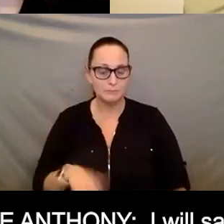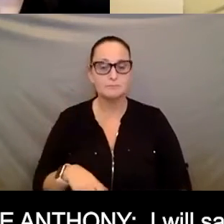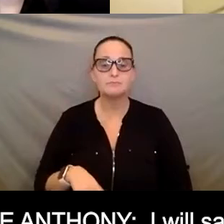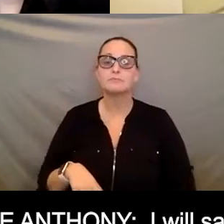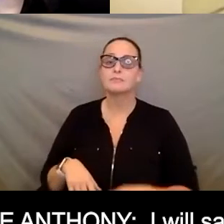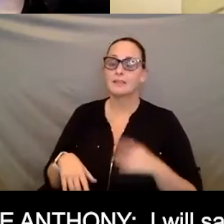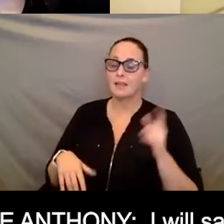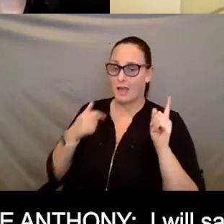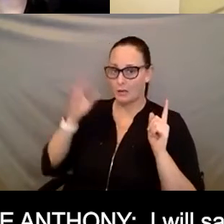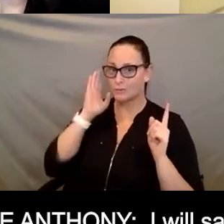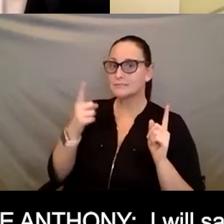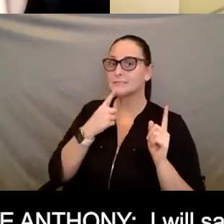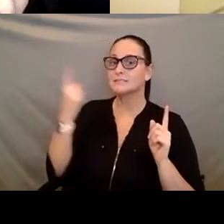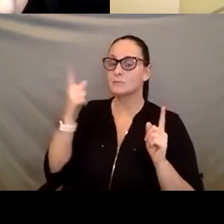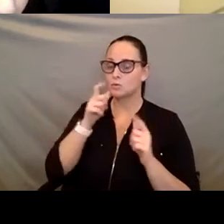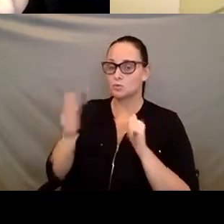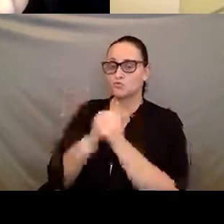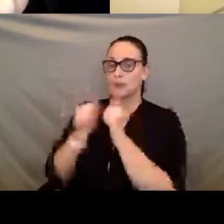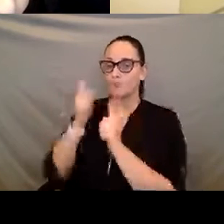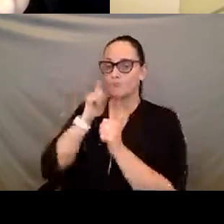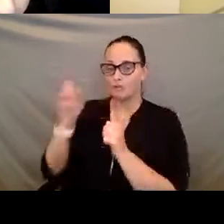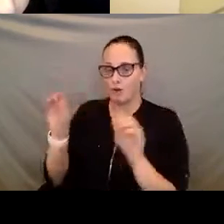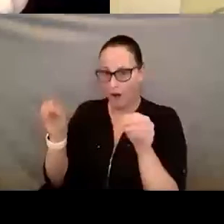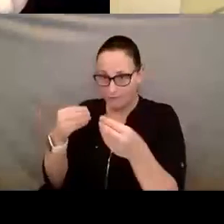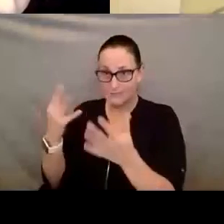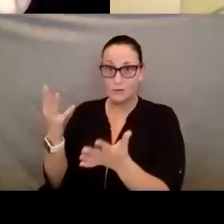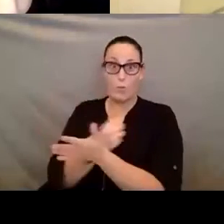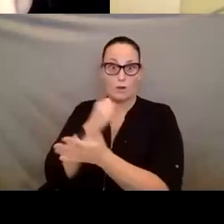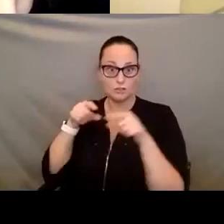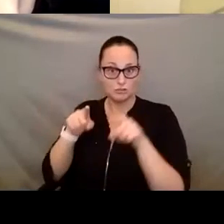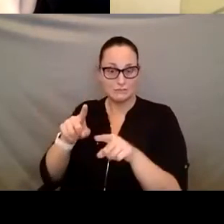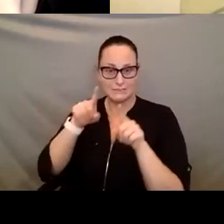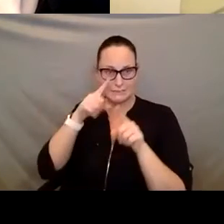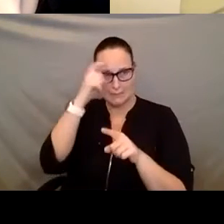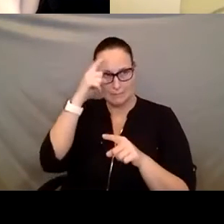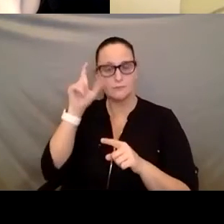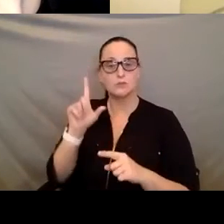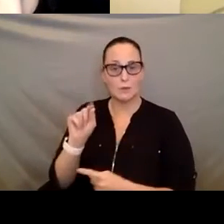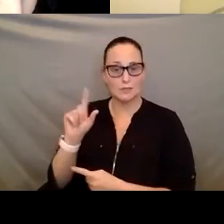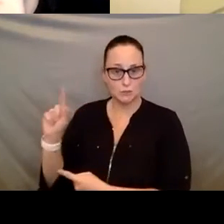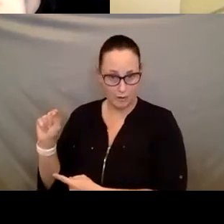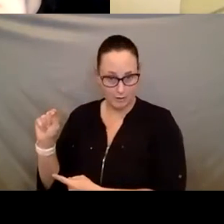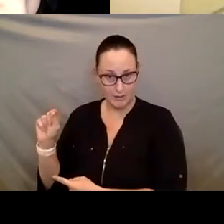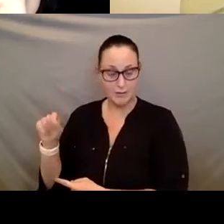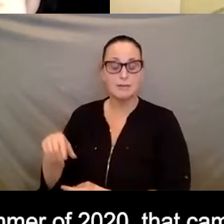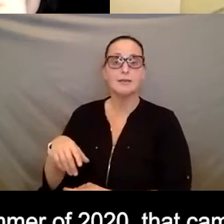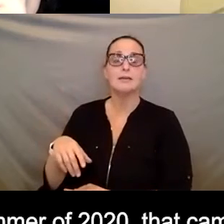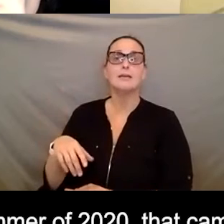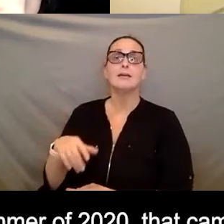I will say, as someone who ran for office and won during the summer of 2020,